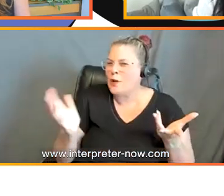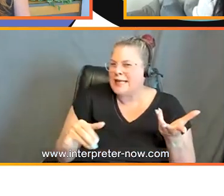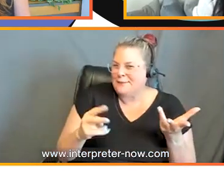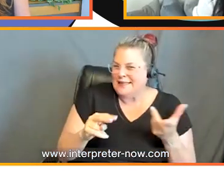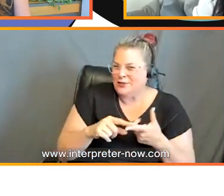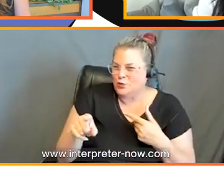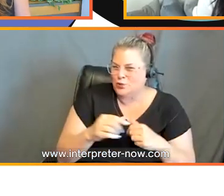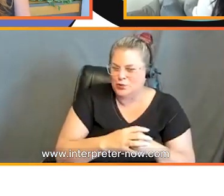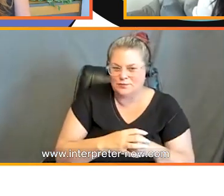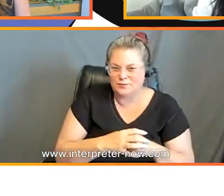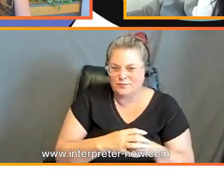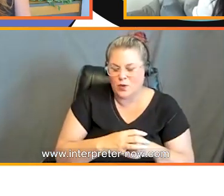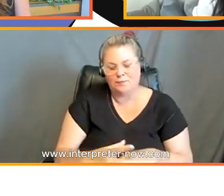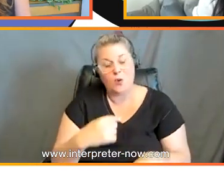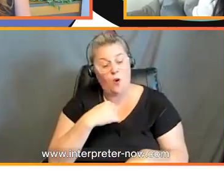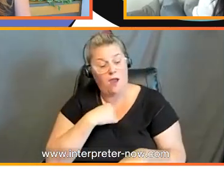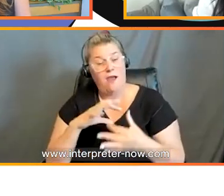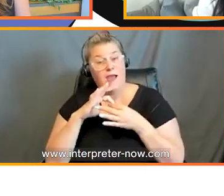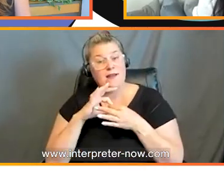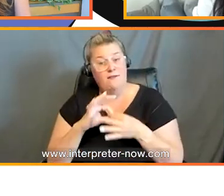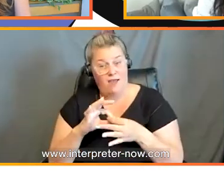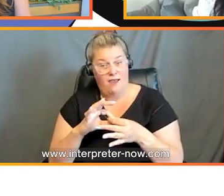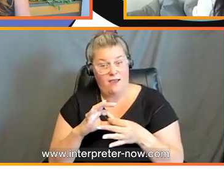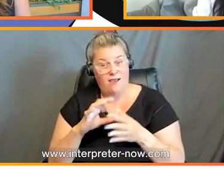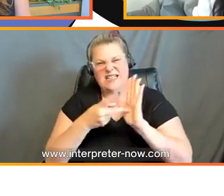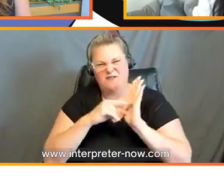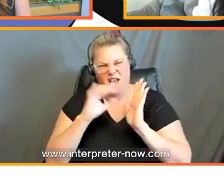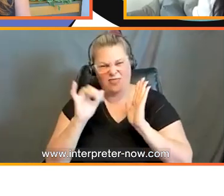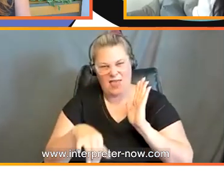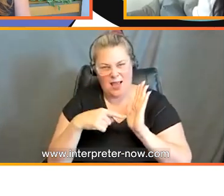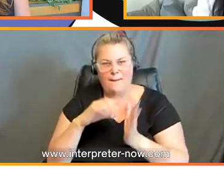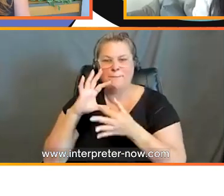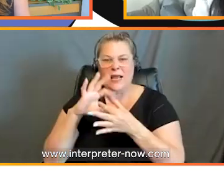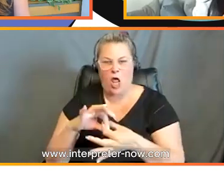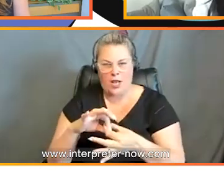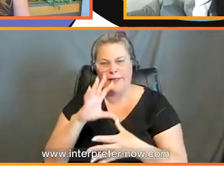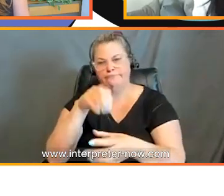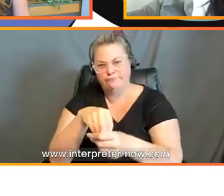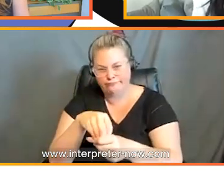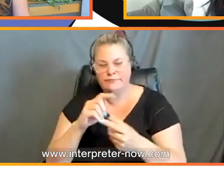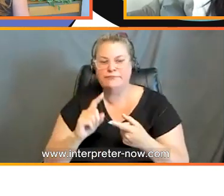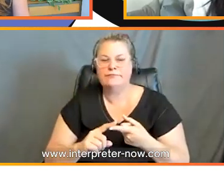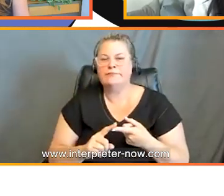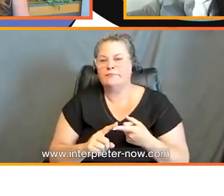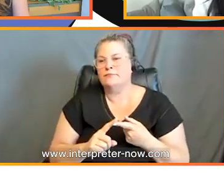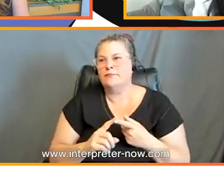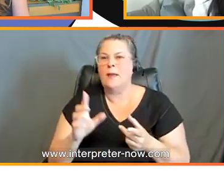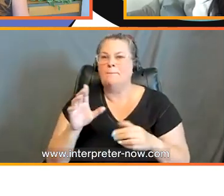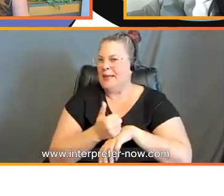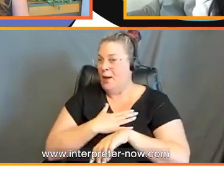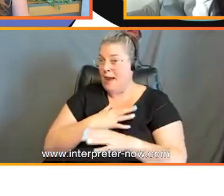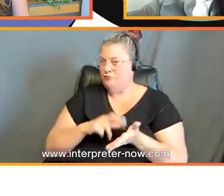So I define belonging based on my work and research in this space Mhm. I define